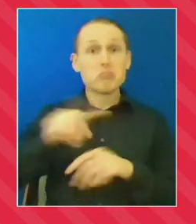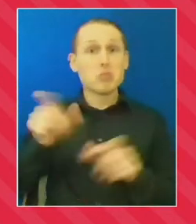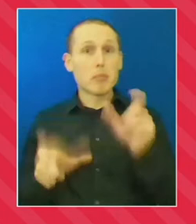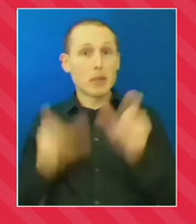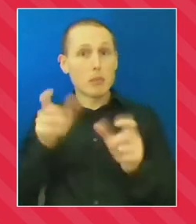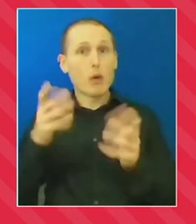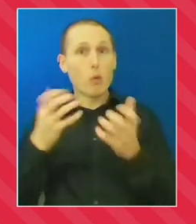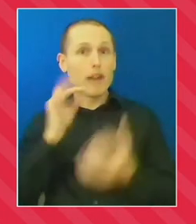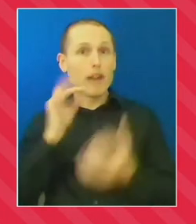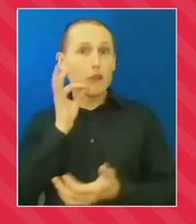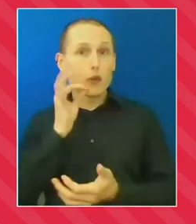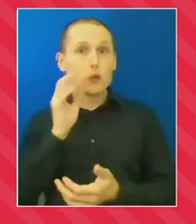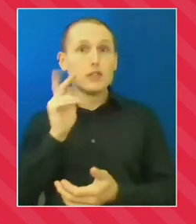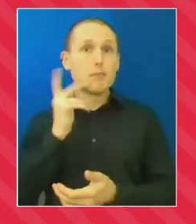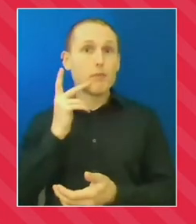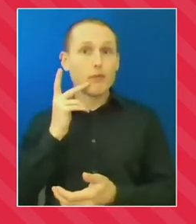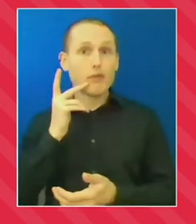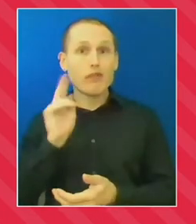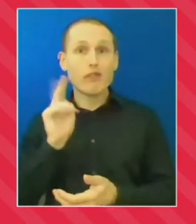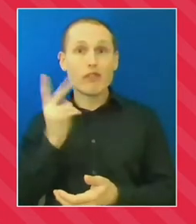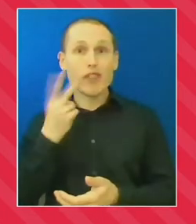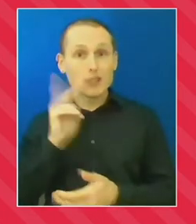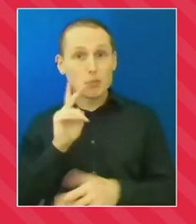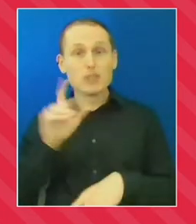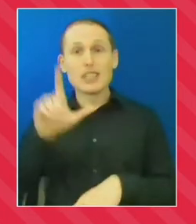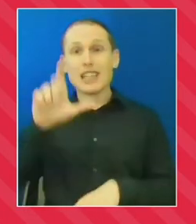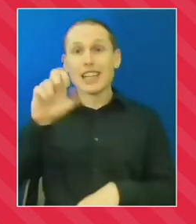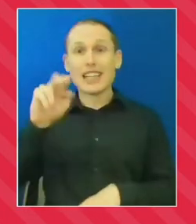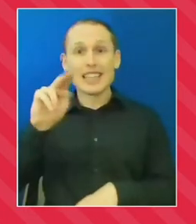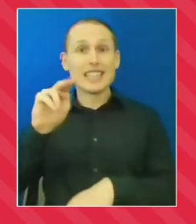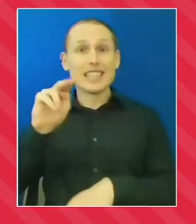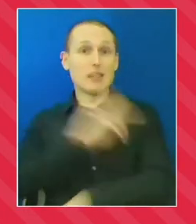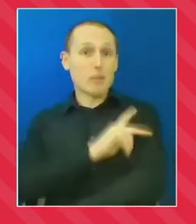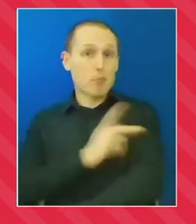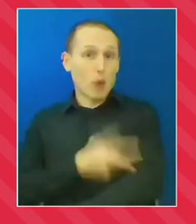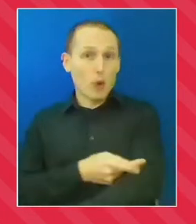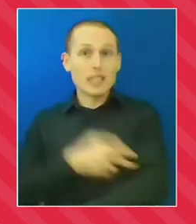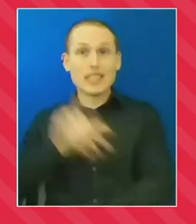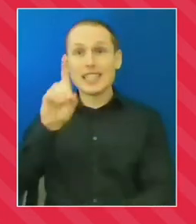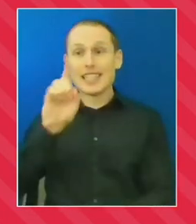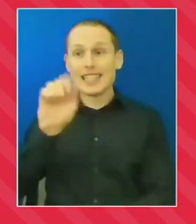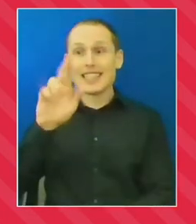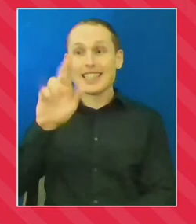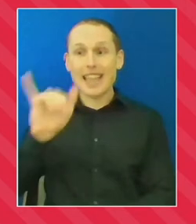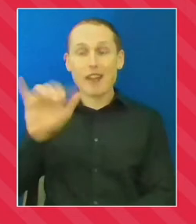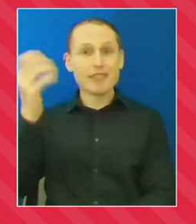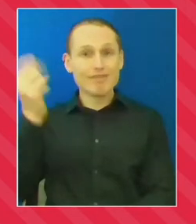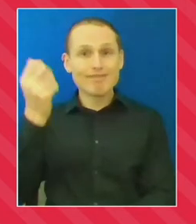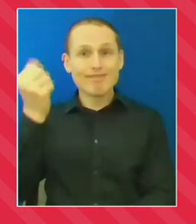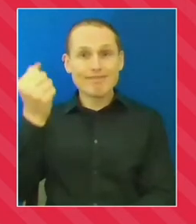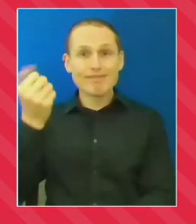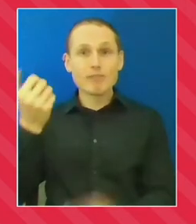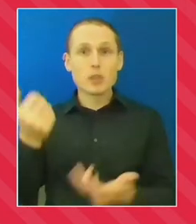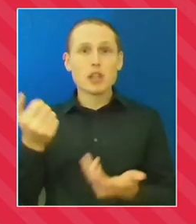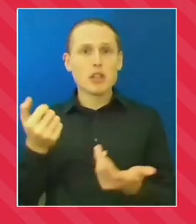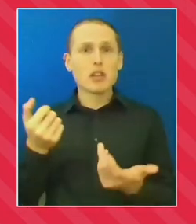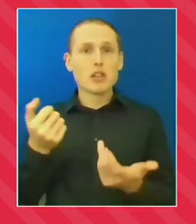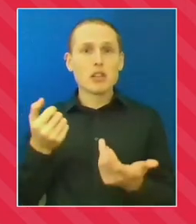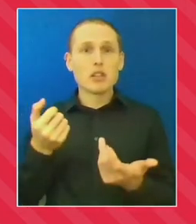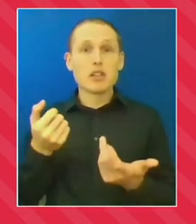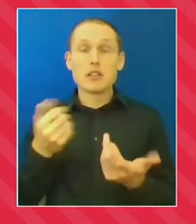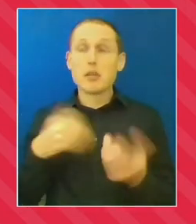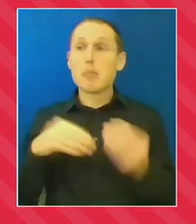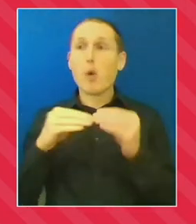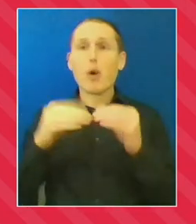and low-fat dairy, more sustainable foods versus those foods that might not necessarily be